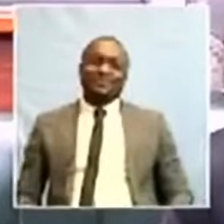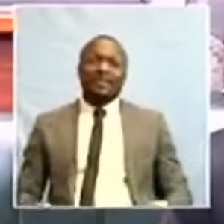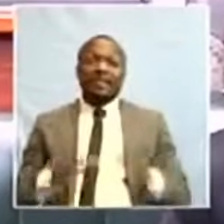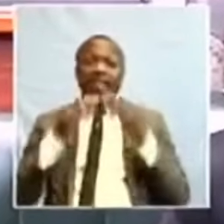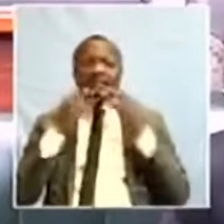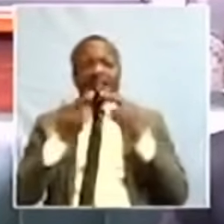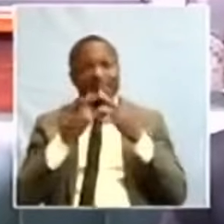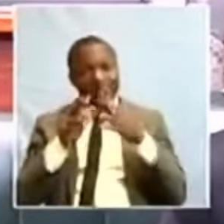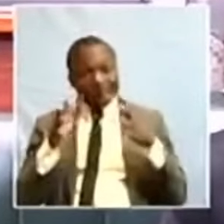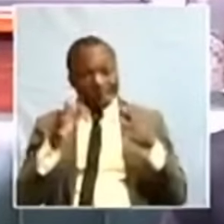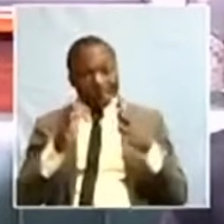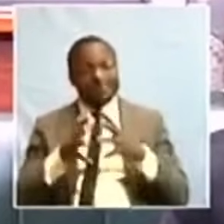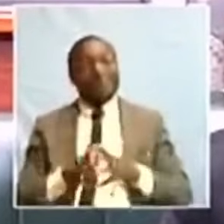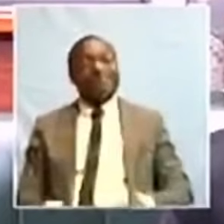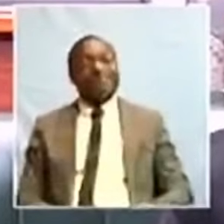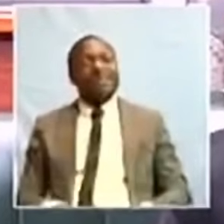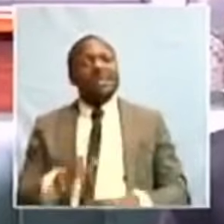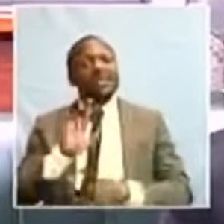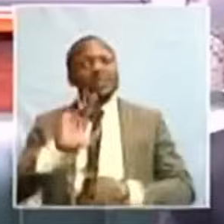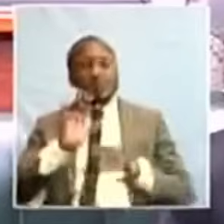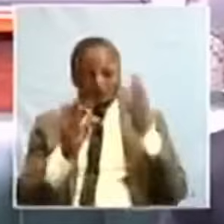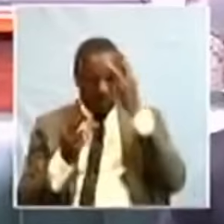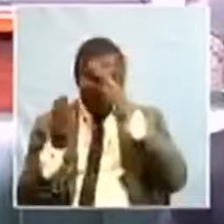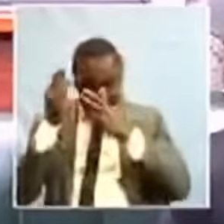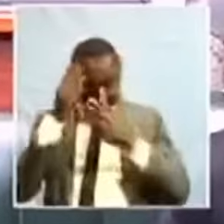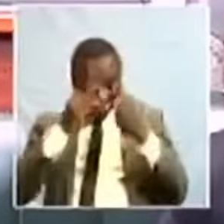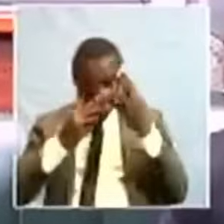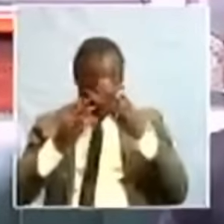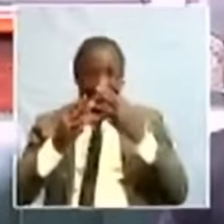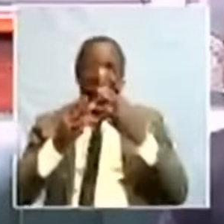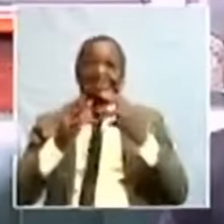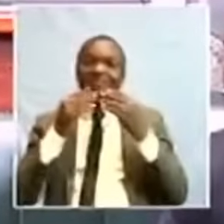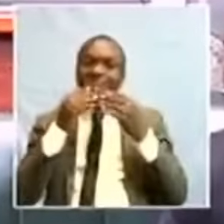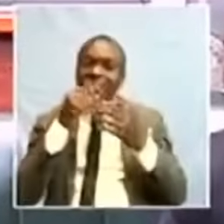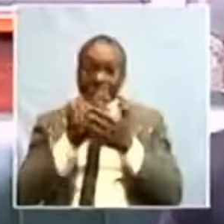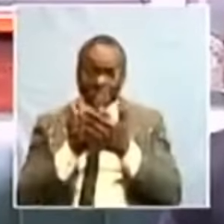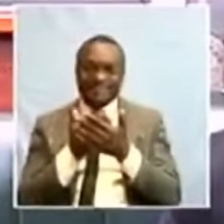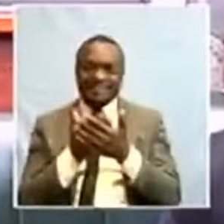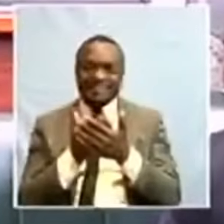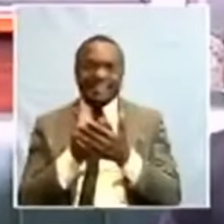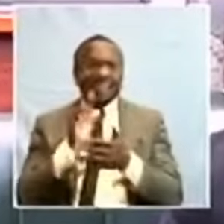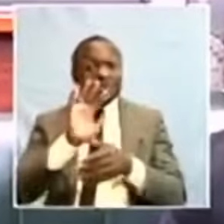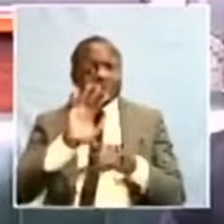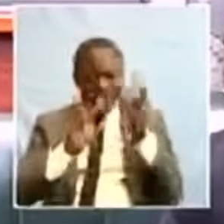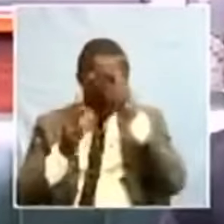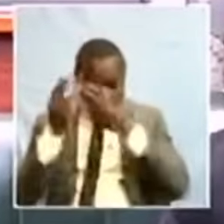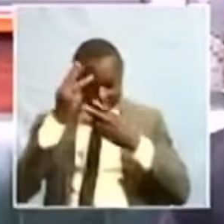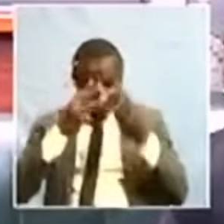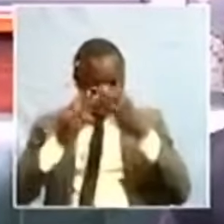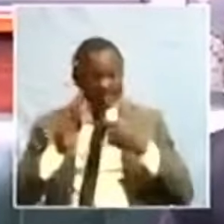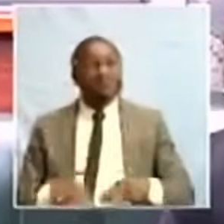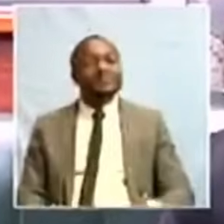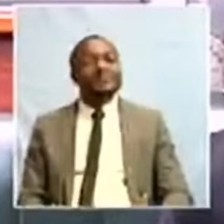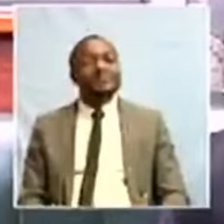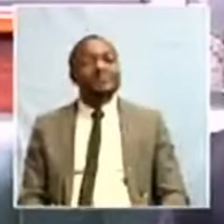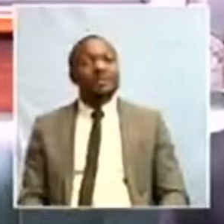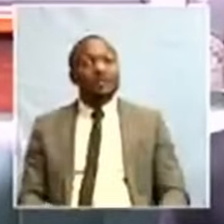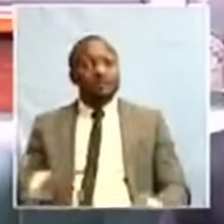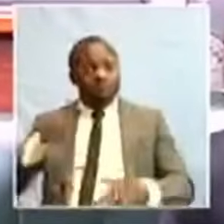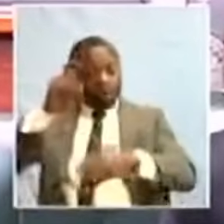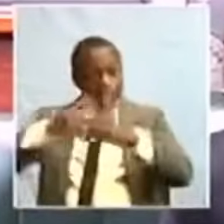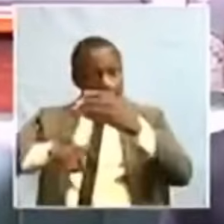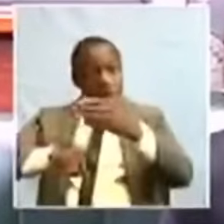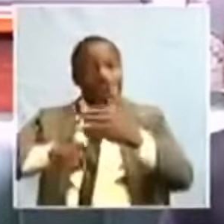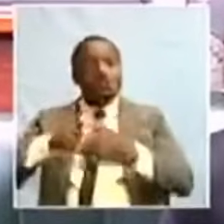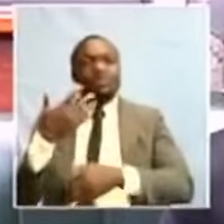Thank you very much. Your concern, very good. Your concern is on the cost of